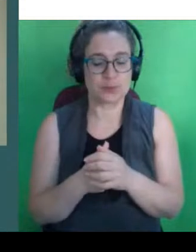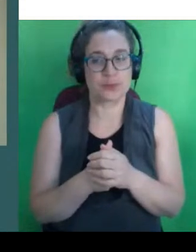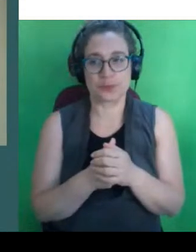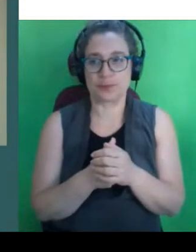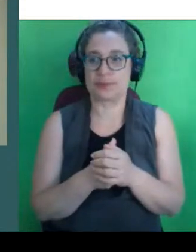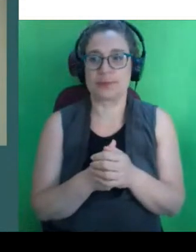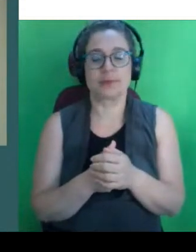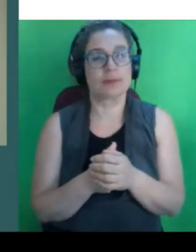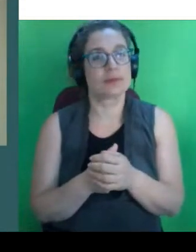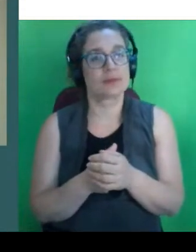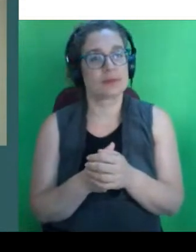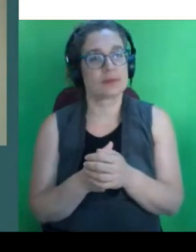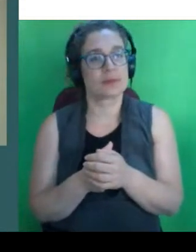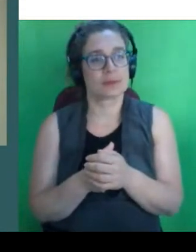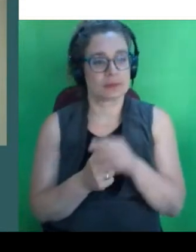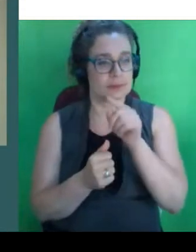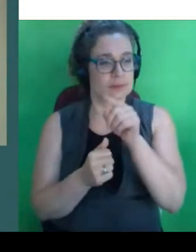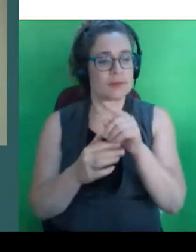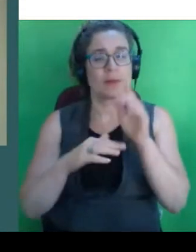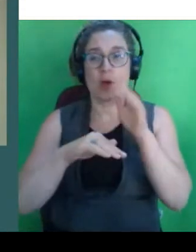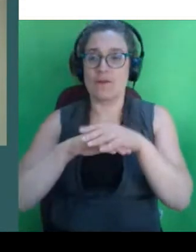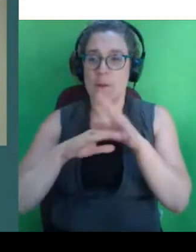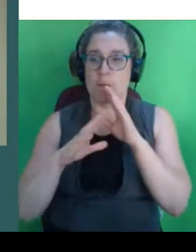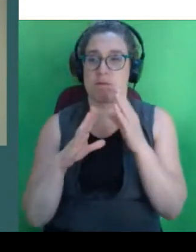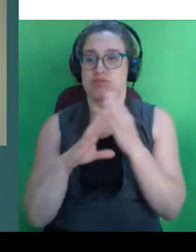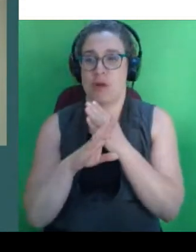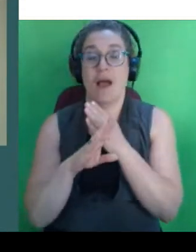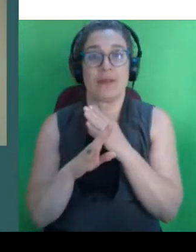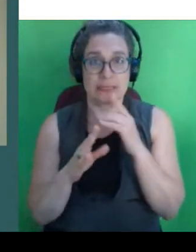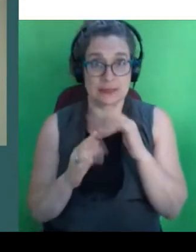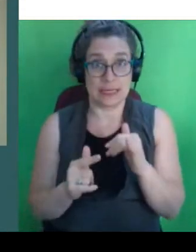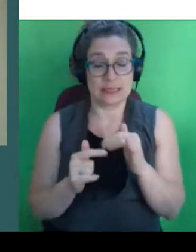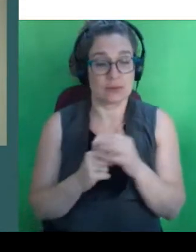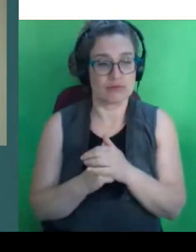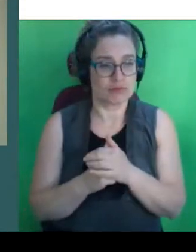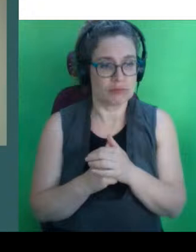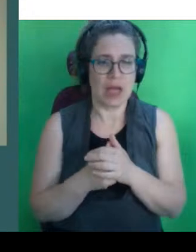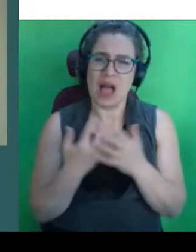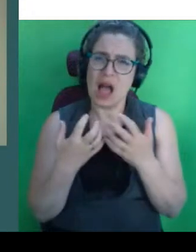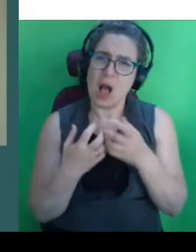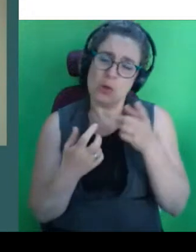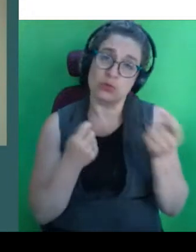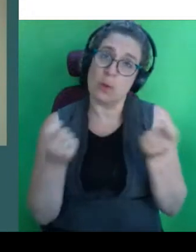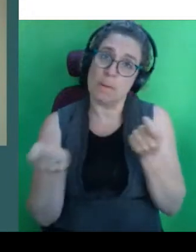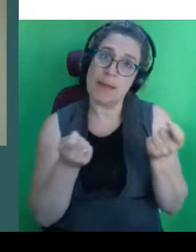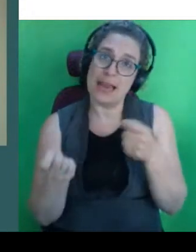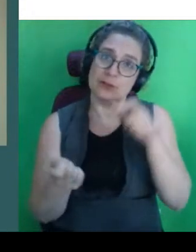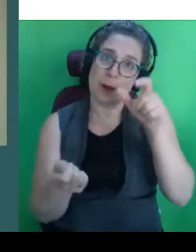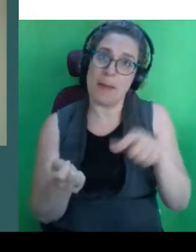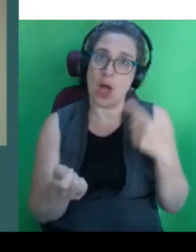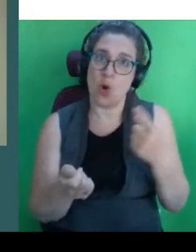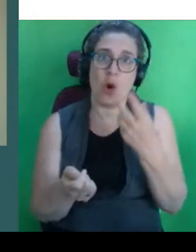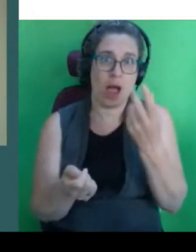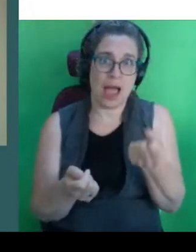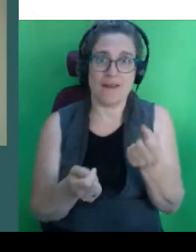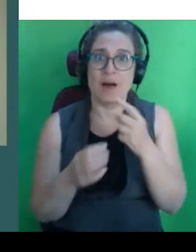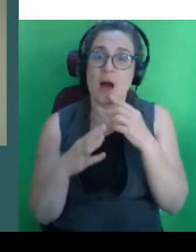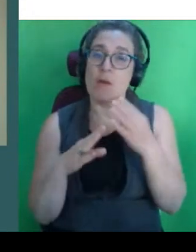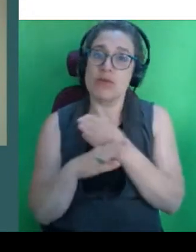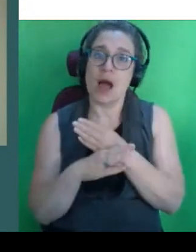with private tests, actually. So how do you manage patients who've had private IgG or other